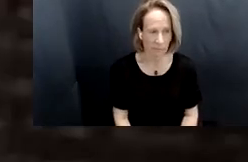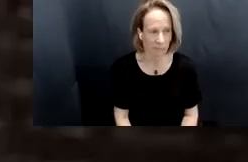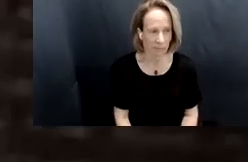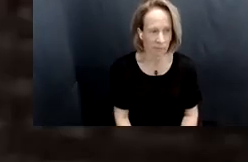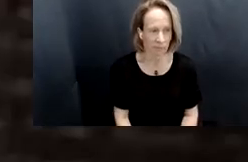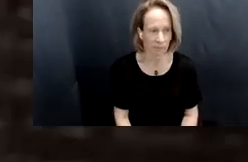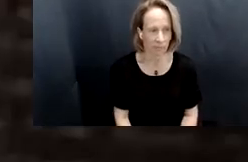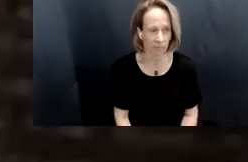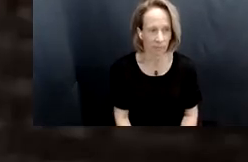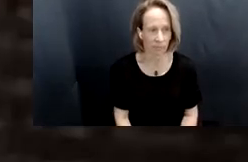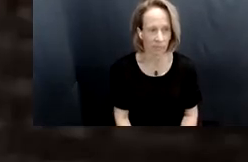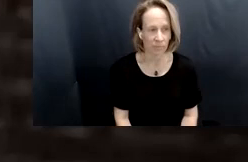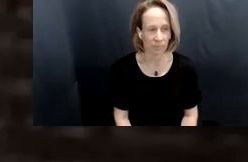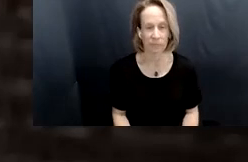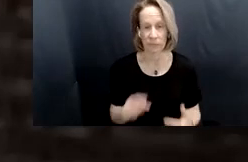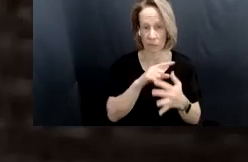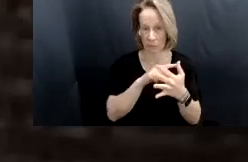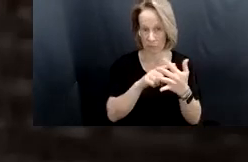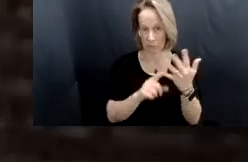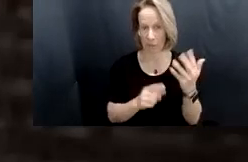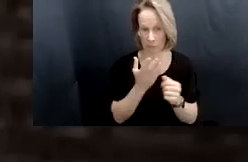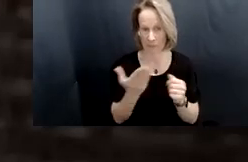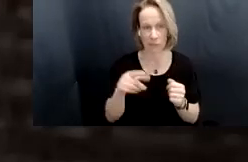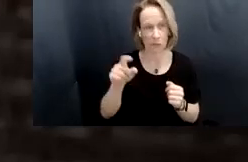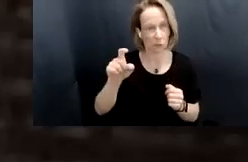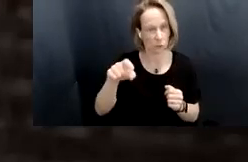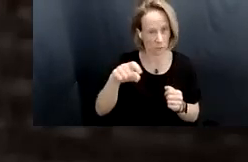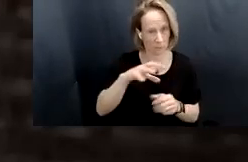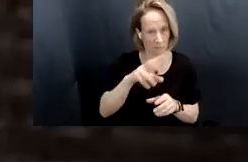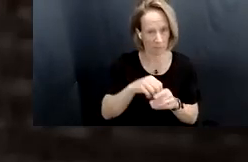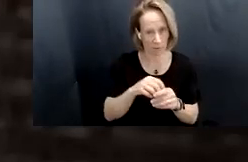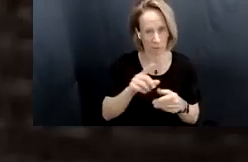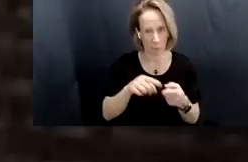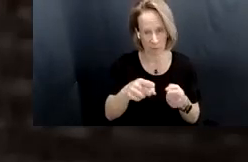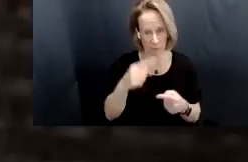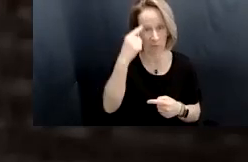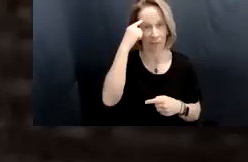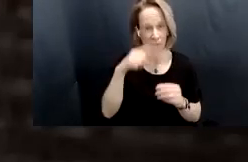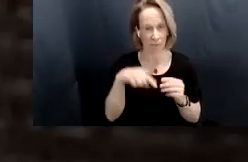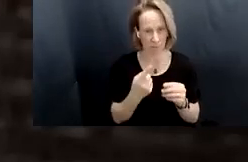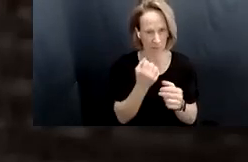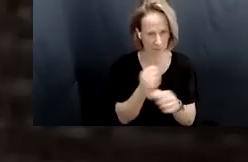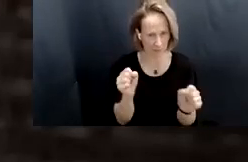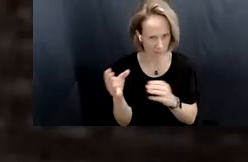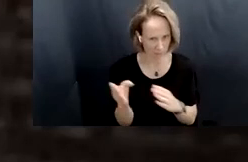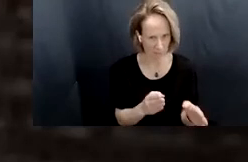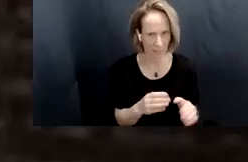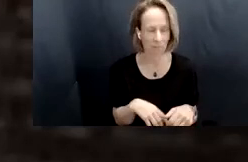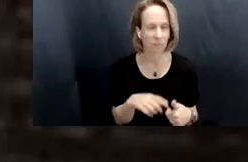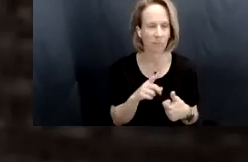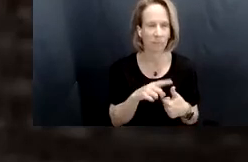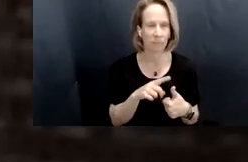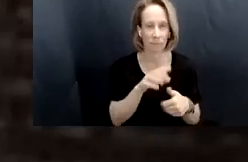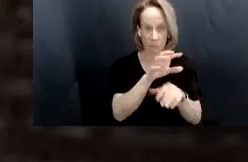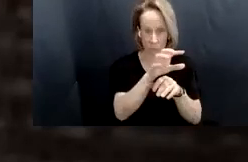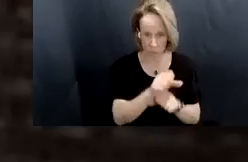So the following components should be considered as a part of creating a robust virtual safety plan: routines, methods